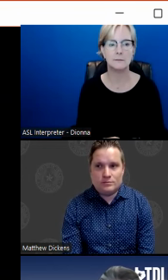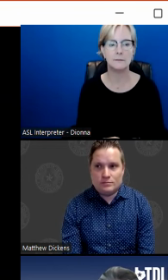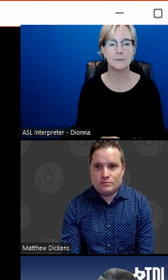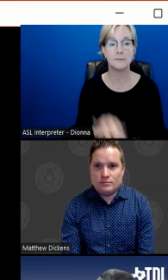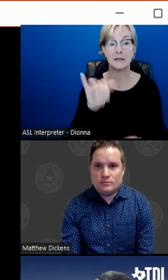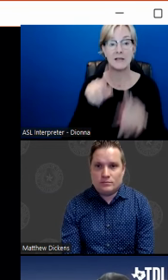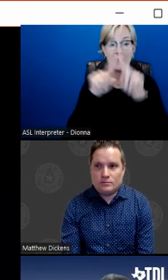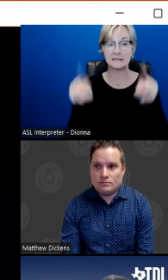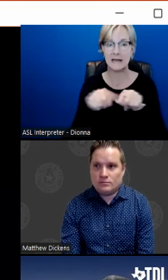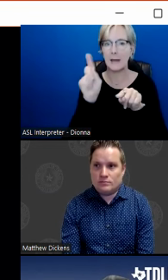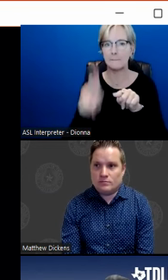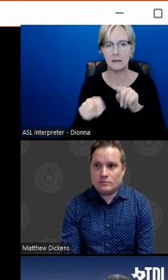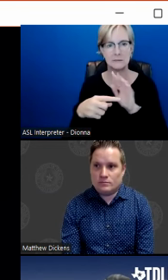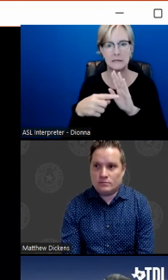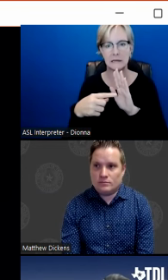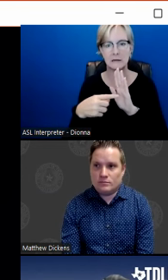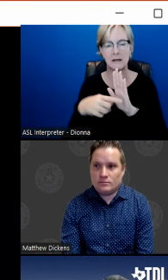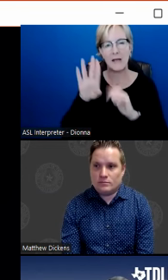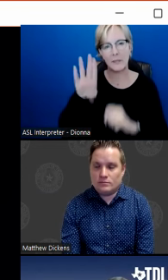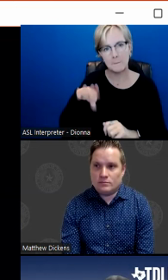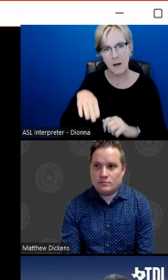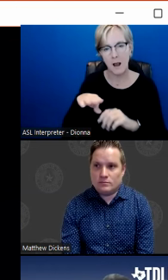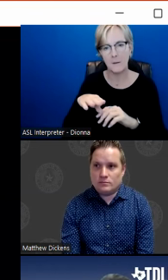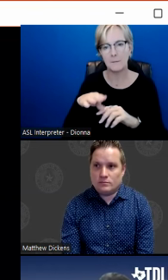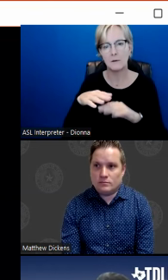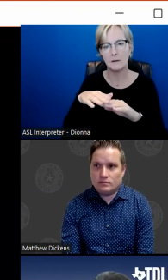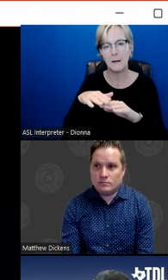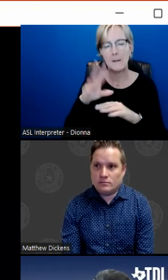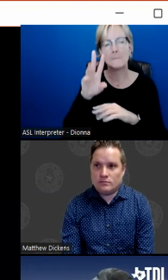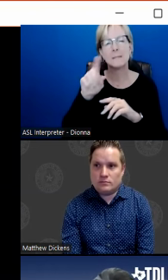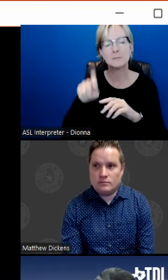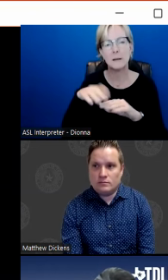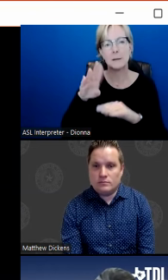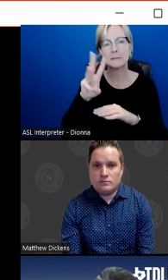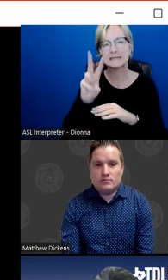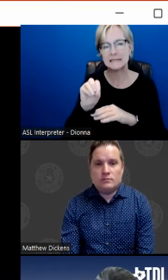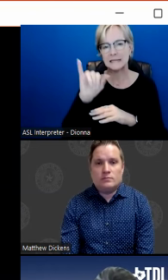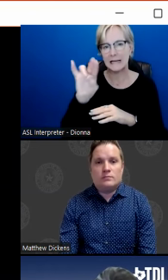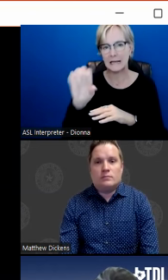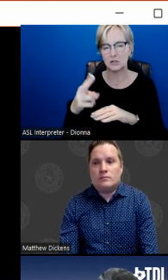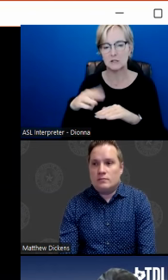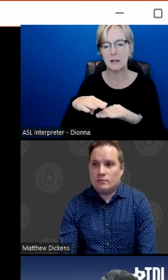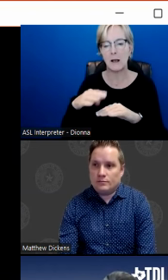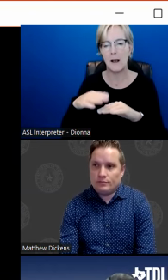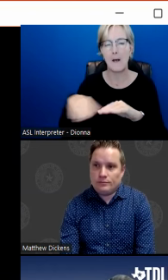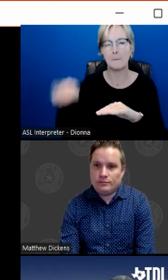That sign has to be located that the bottom surface is a minimum of 60 inches above the parking ground